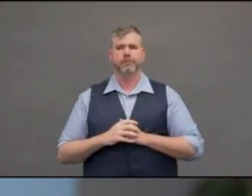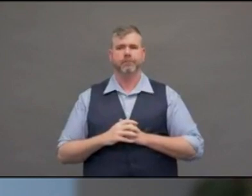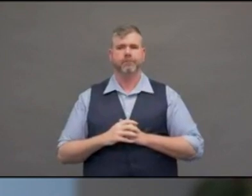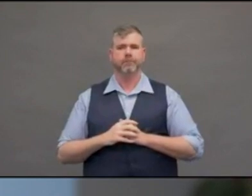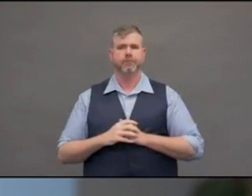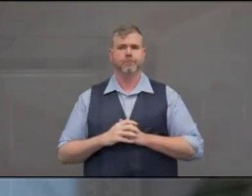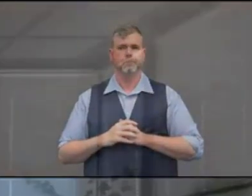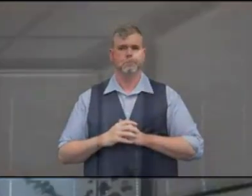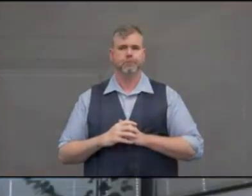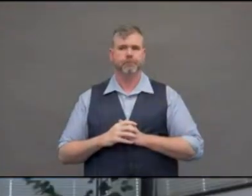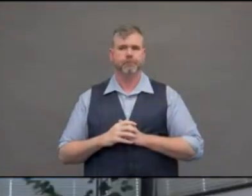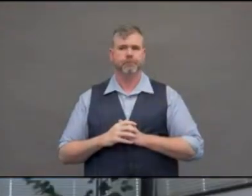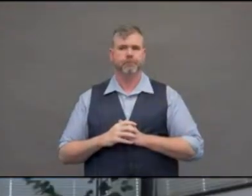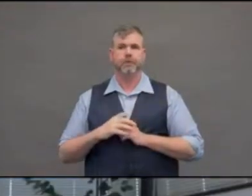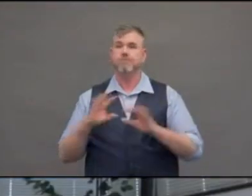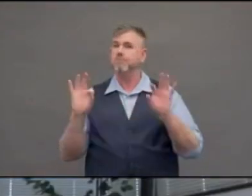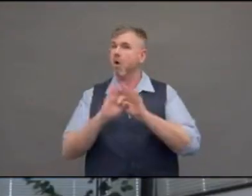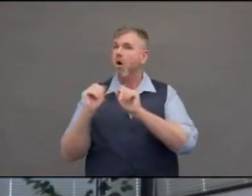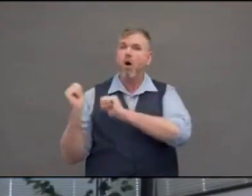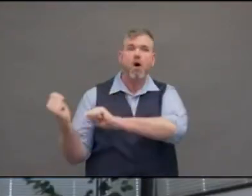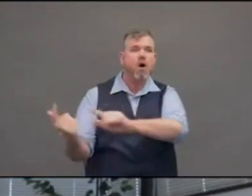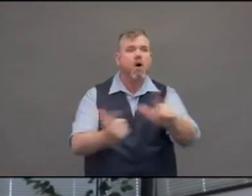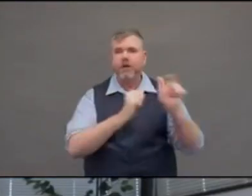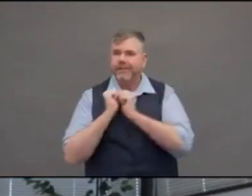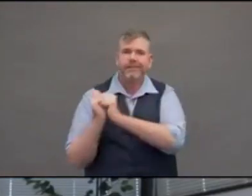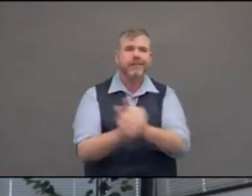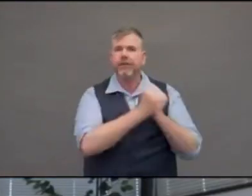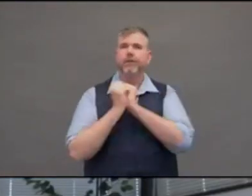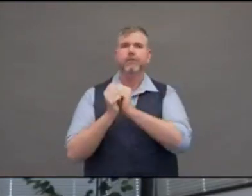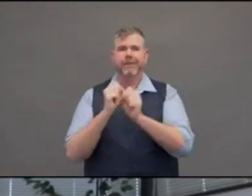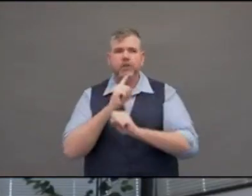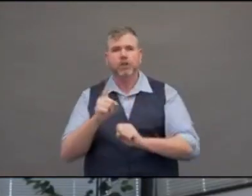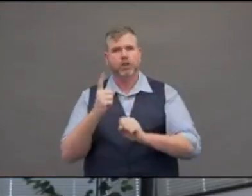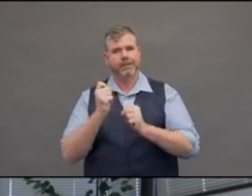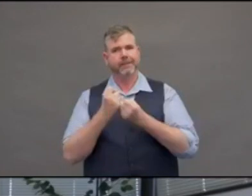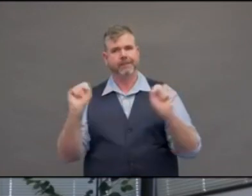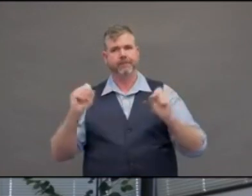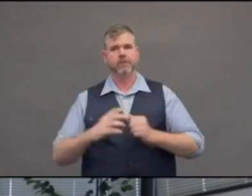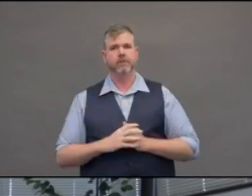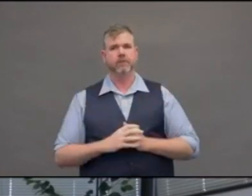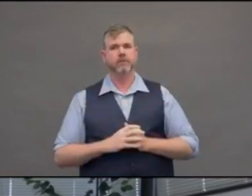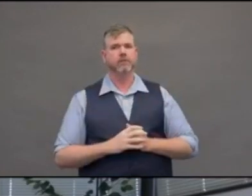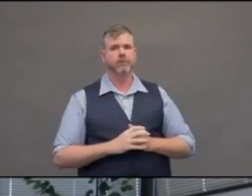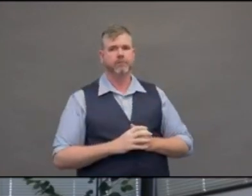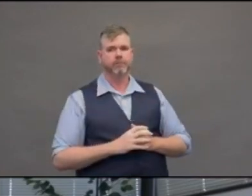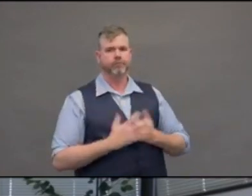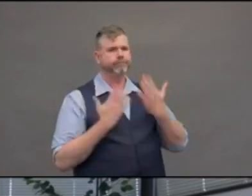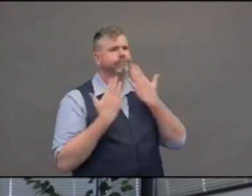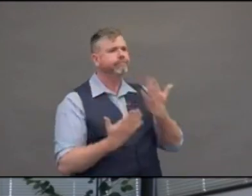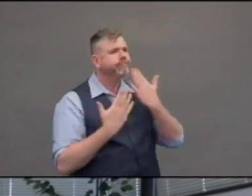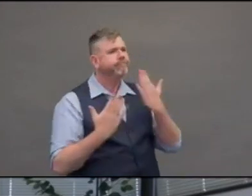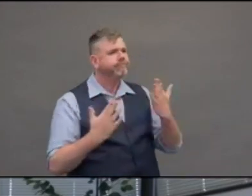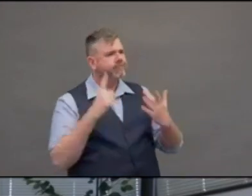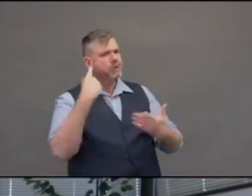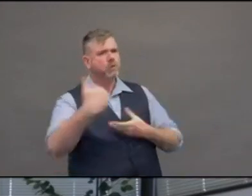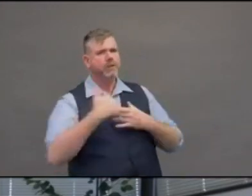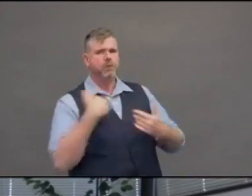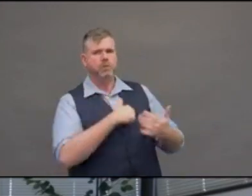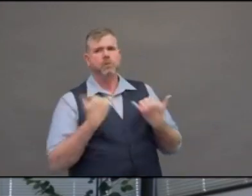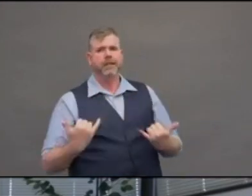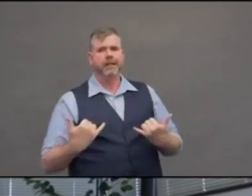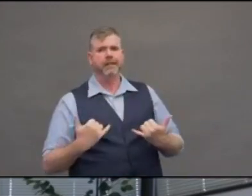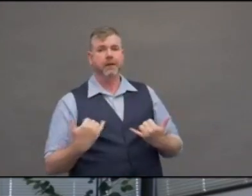safe. James, thank you very much for joining us today, and there's a lot more information on our website about the order.